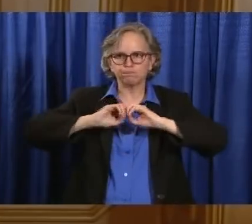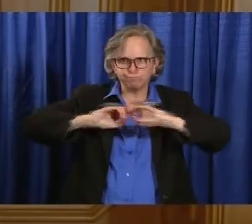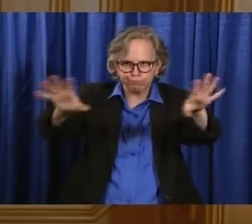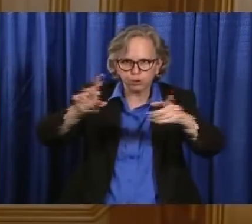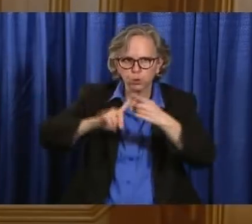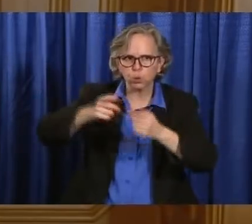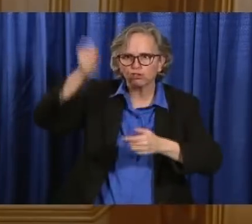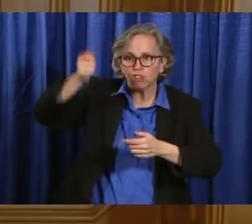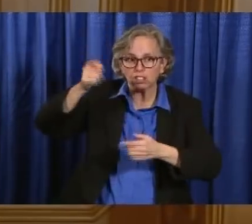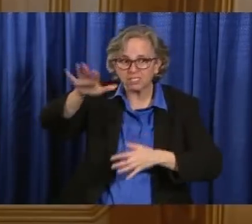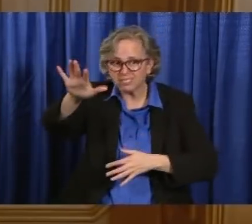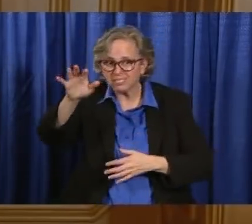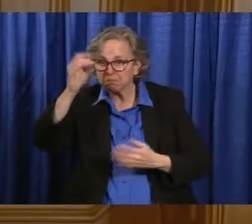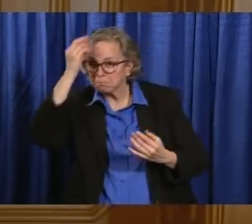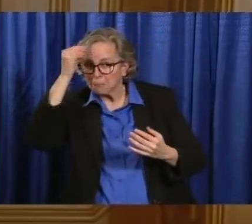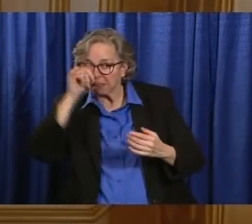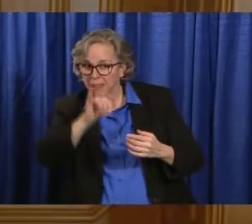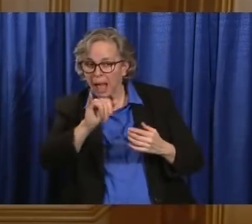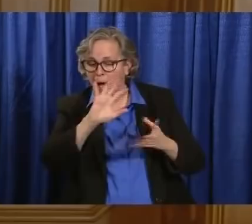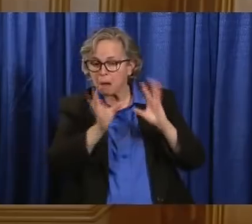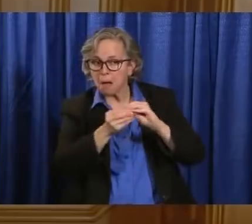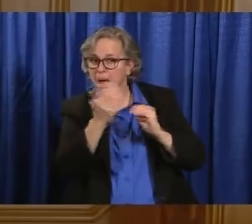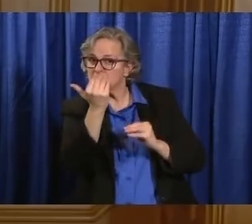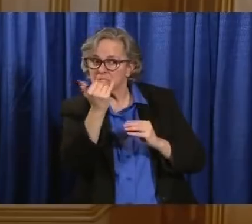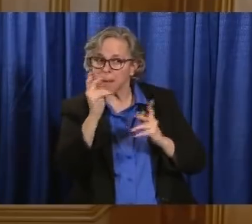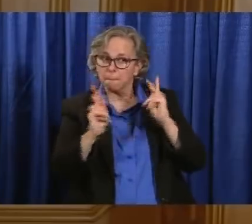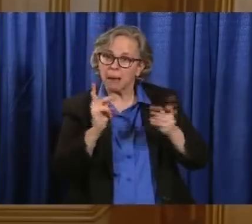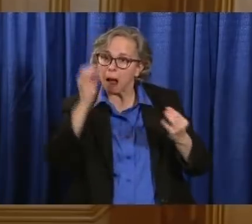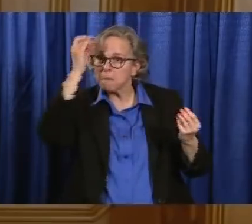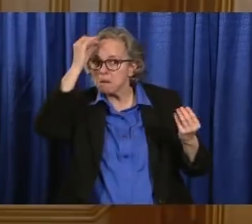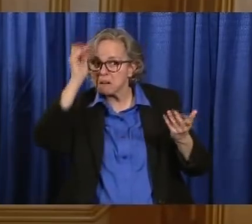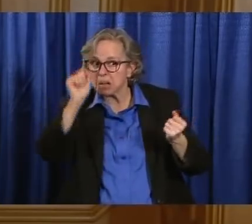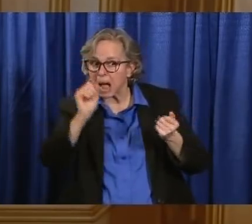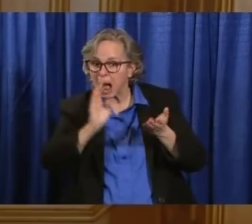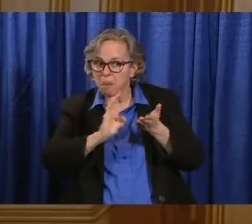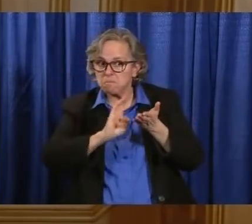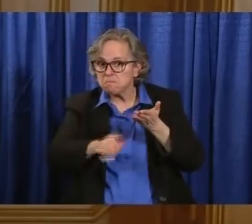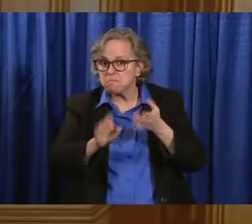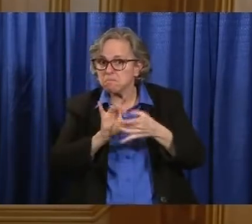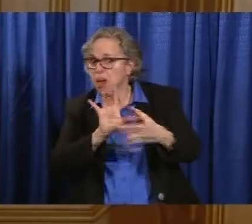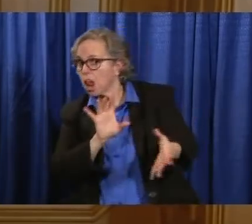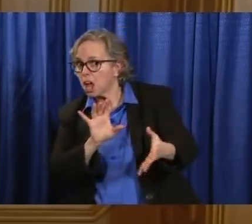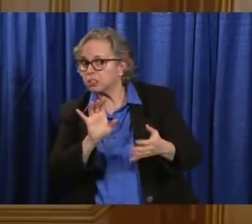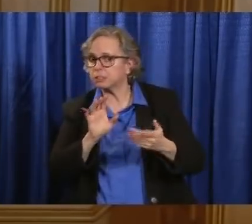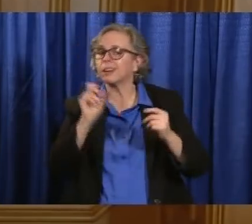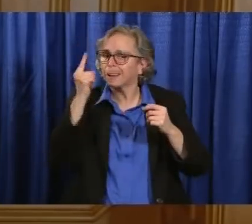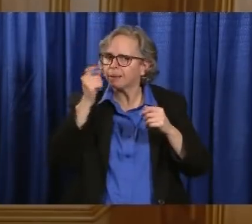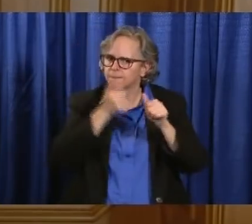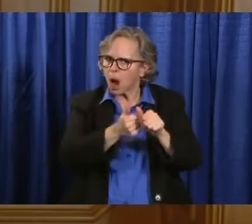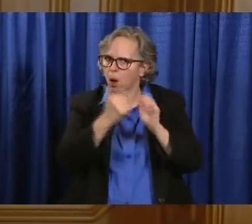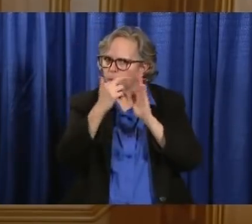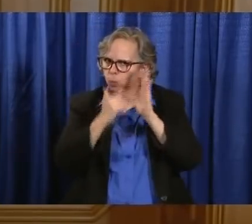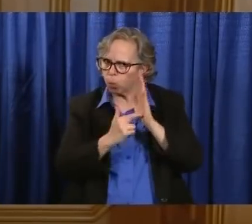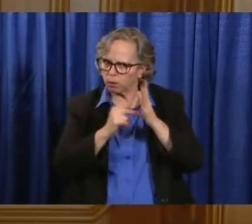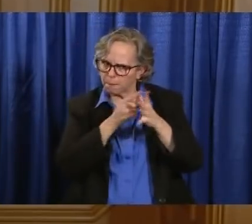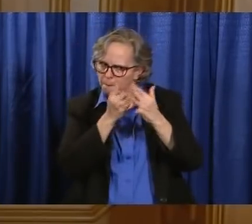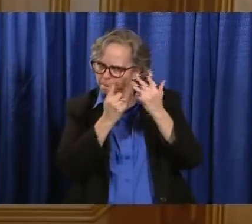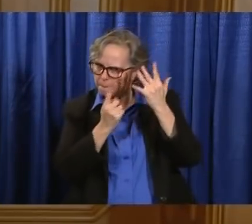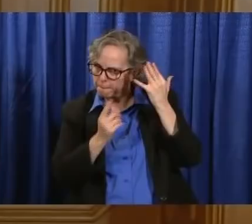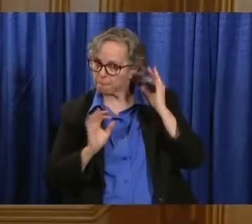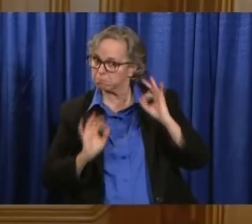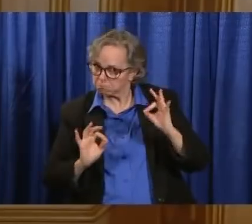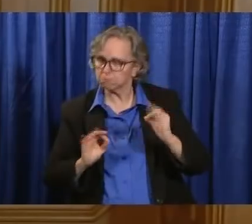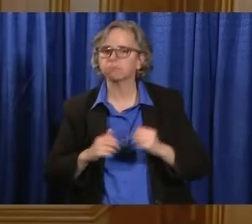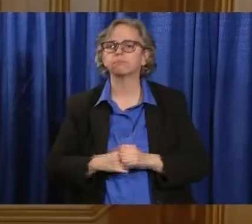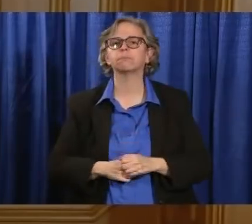certainly are eligible to be considered and should be considered by the local court where that crime was actually committed.